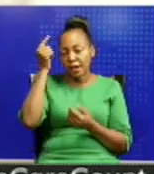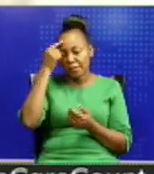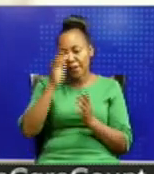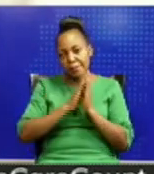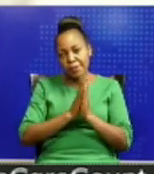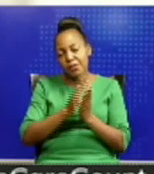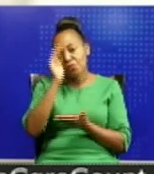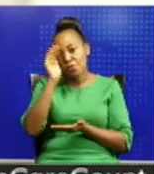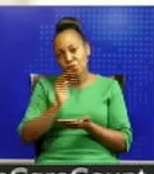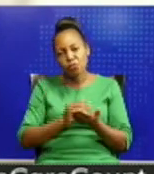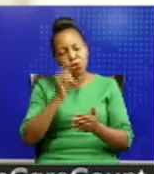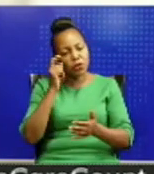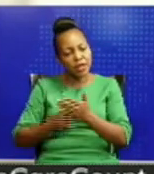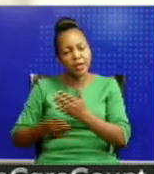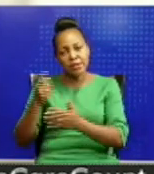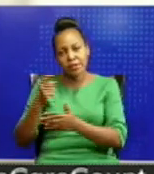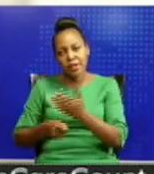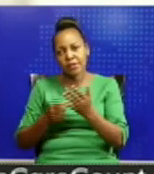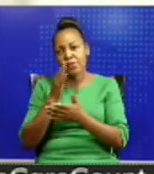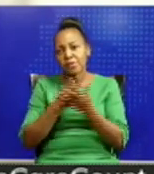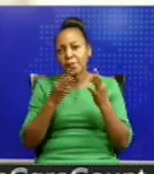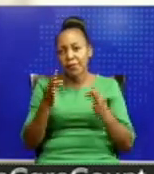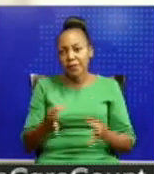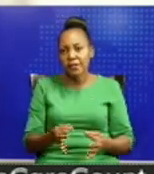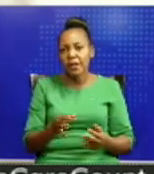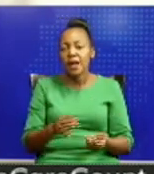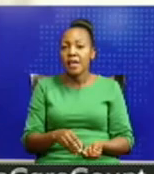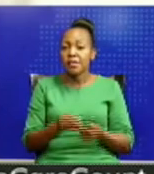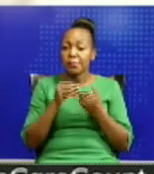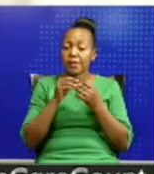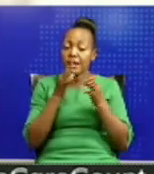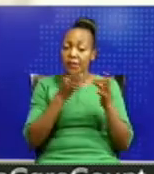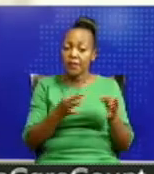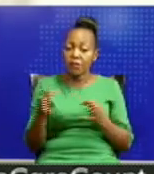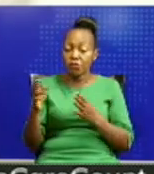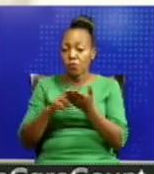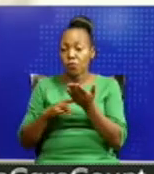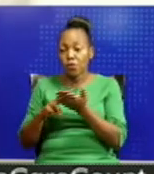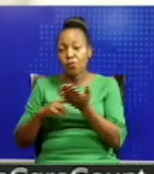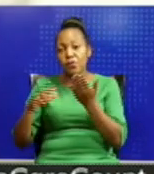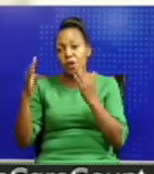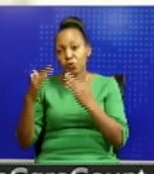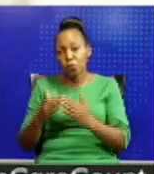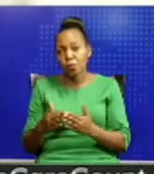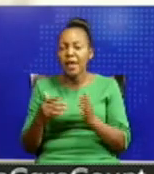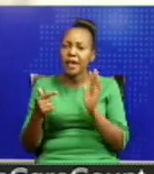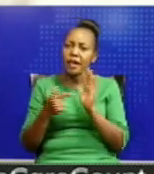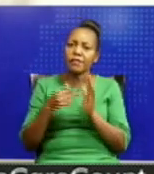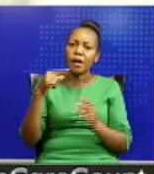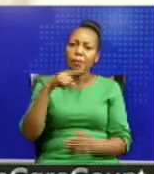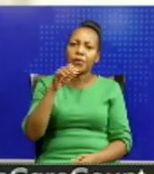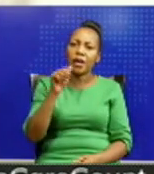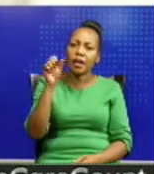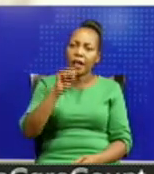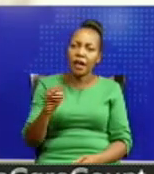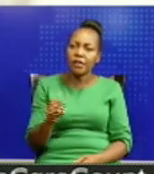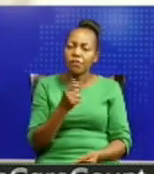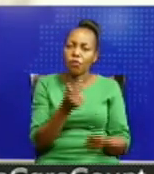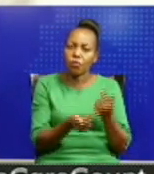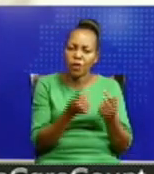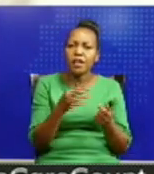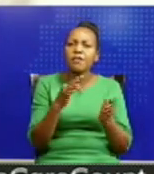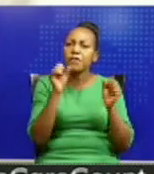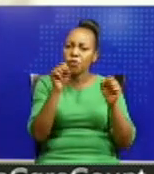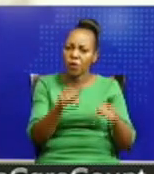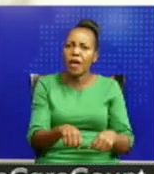the taxes, especially on what we use domestically. So the gas, those who are able